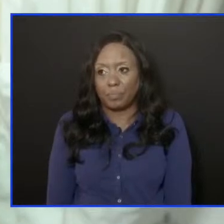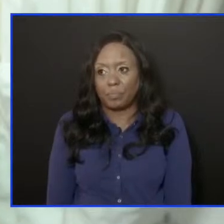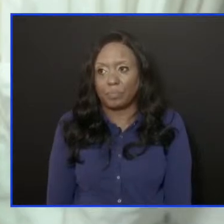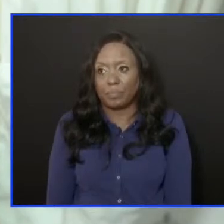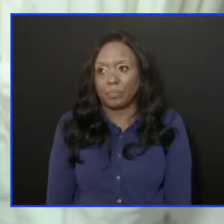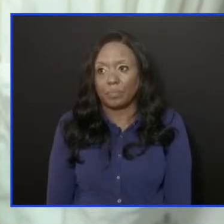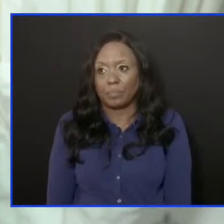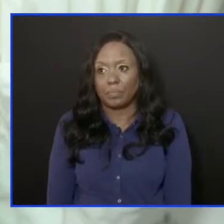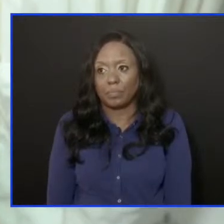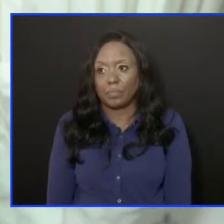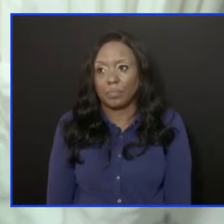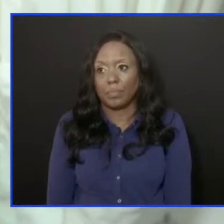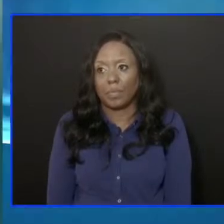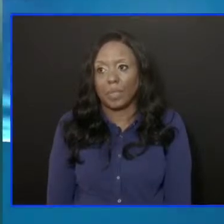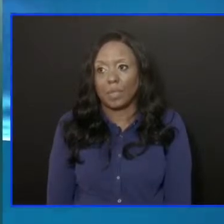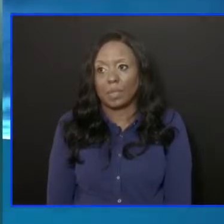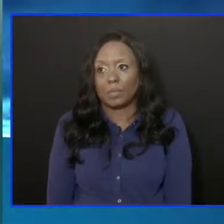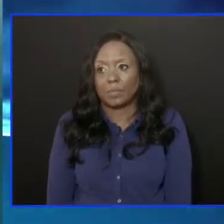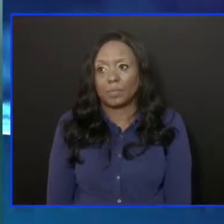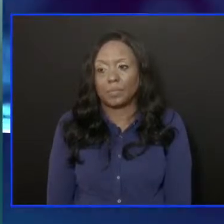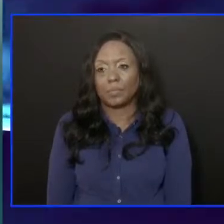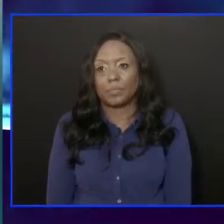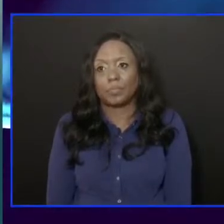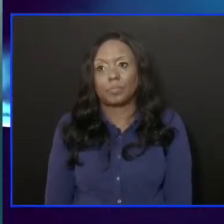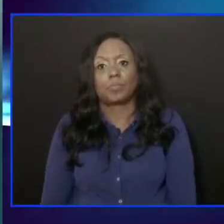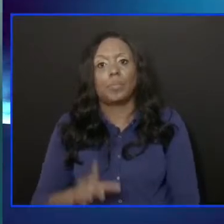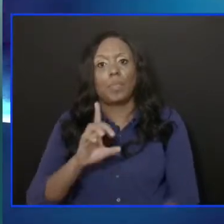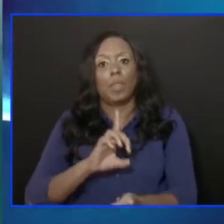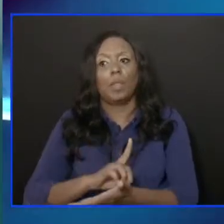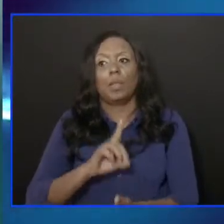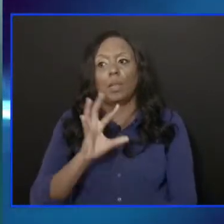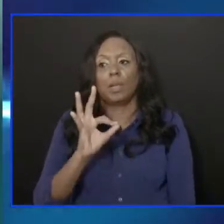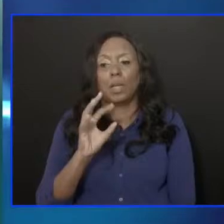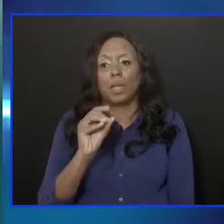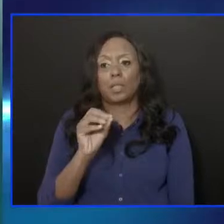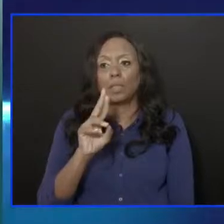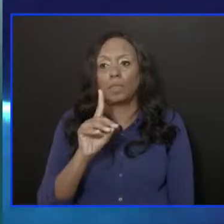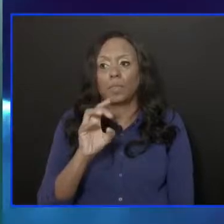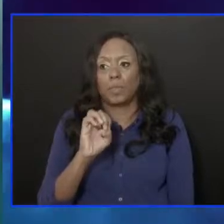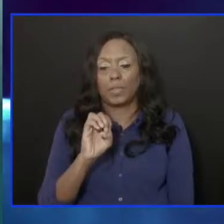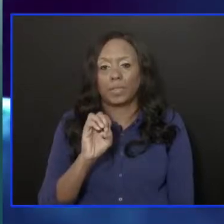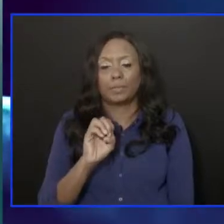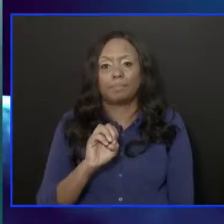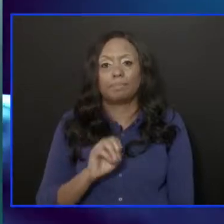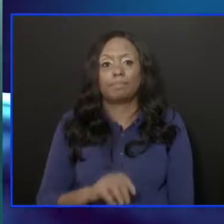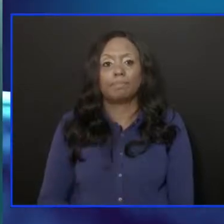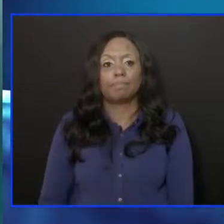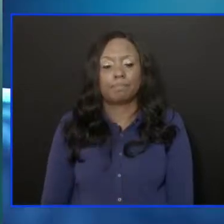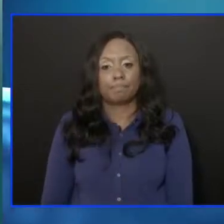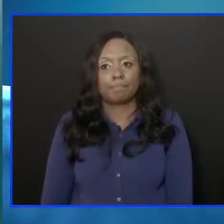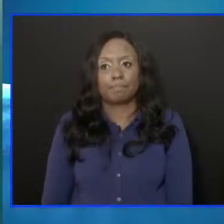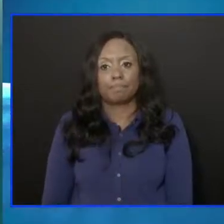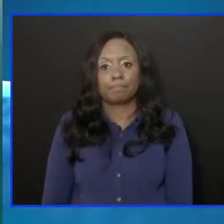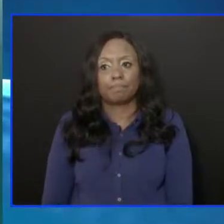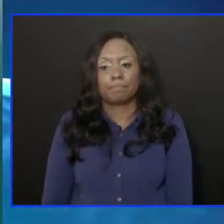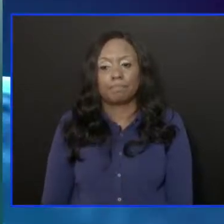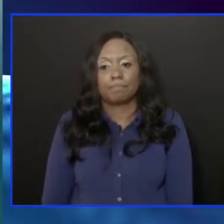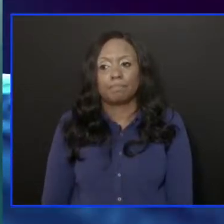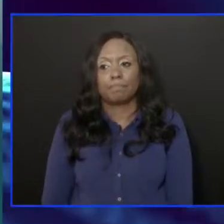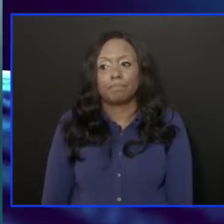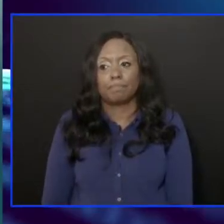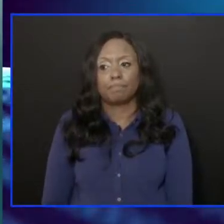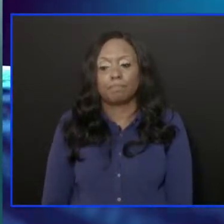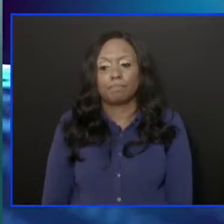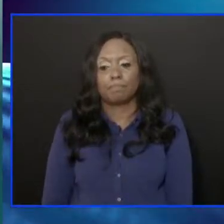I have a question for Dr. Ford. I know that he's here. Dr. Ford, are you in a position anecdotally to speak